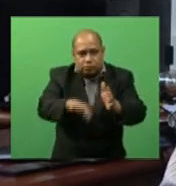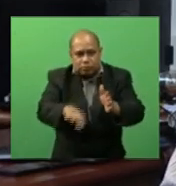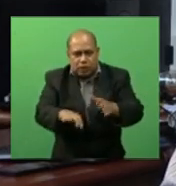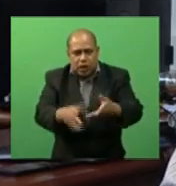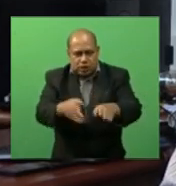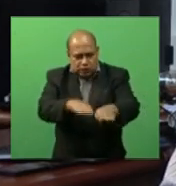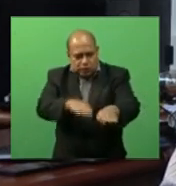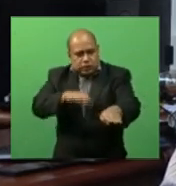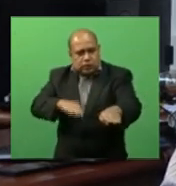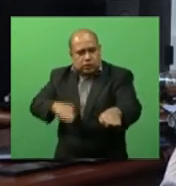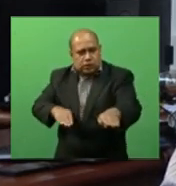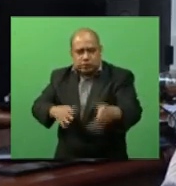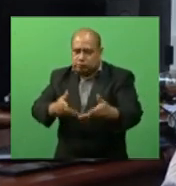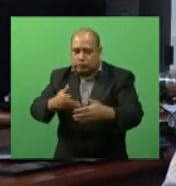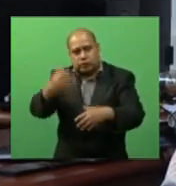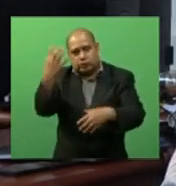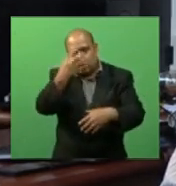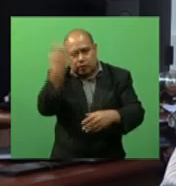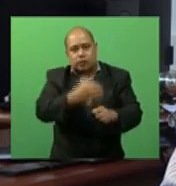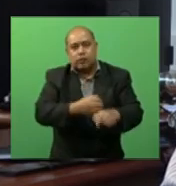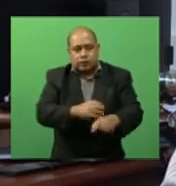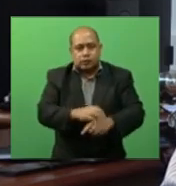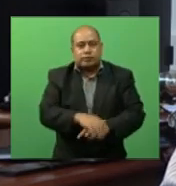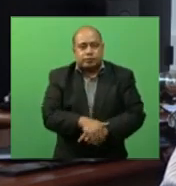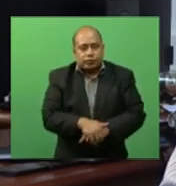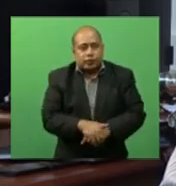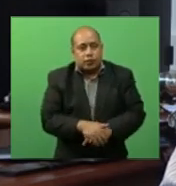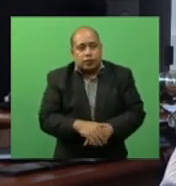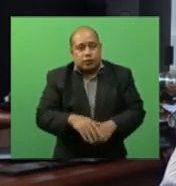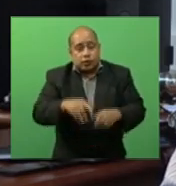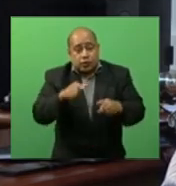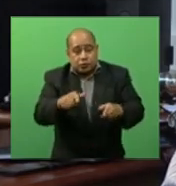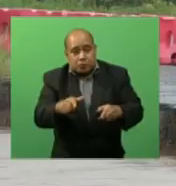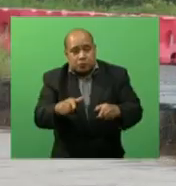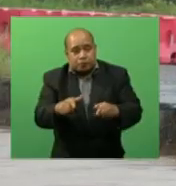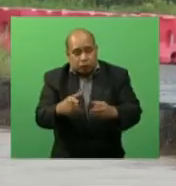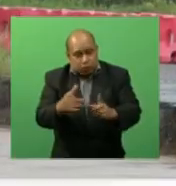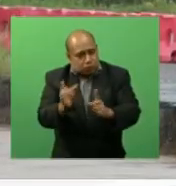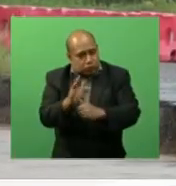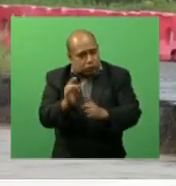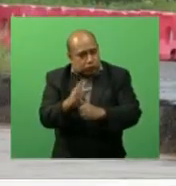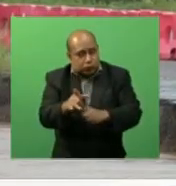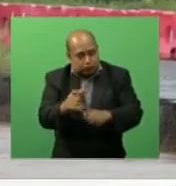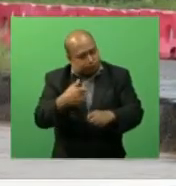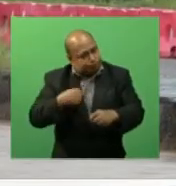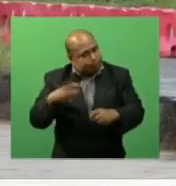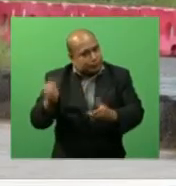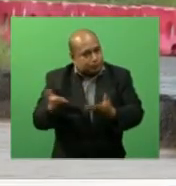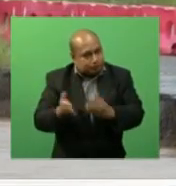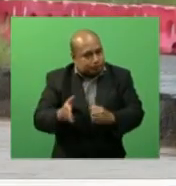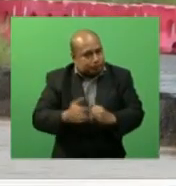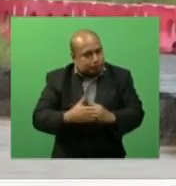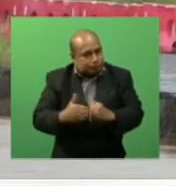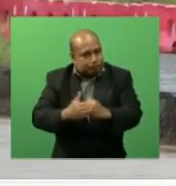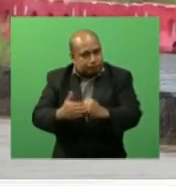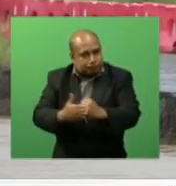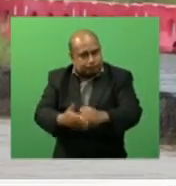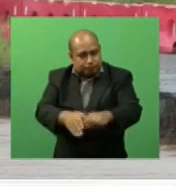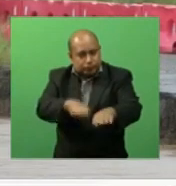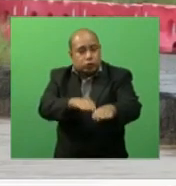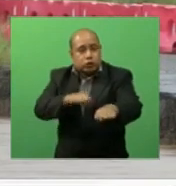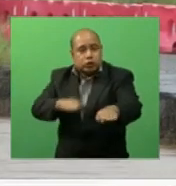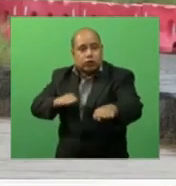No closer than that. So that's an imperative for us right now. Traffic has been reduced to single lane for now.